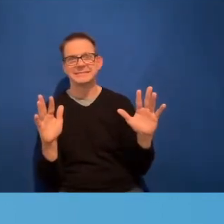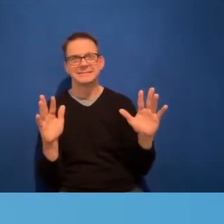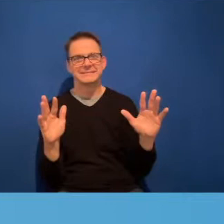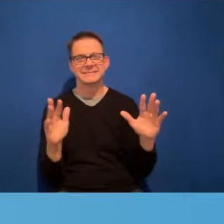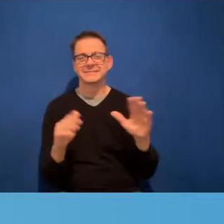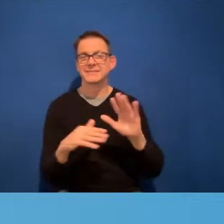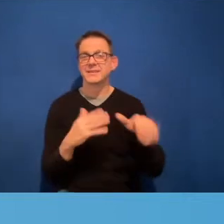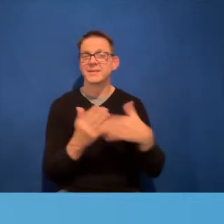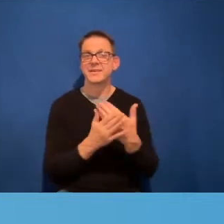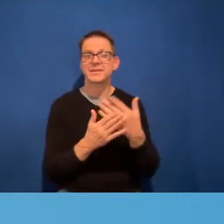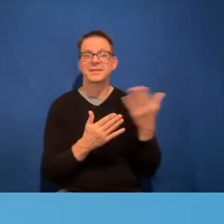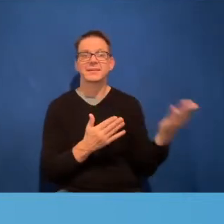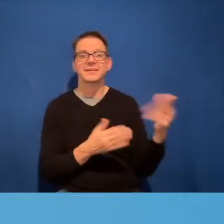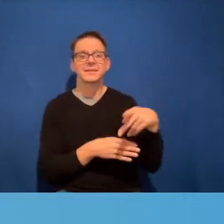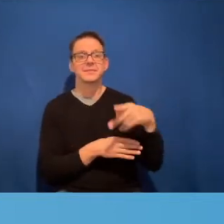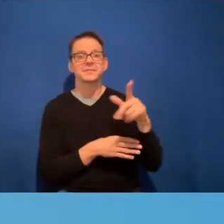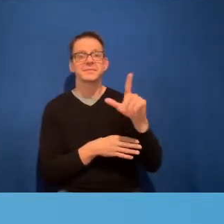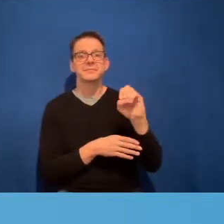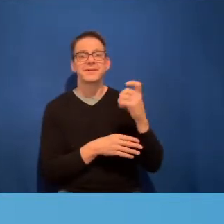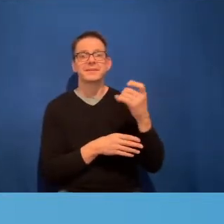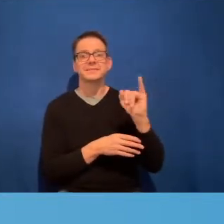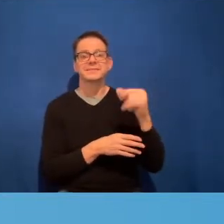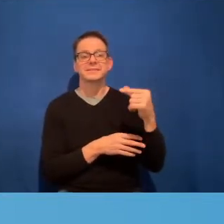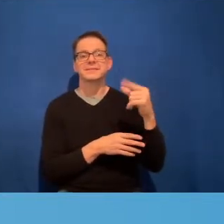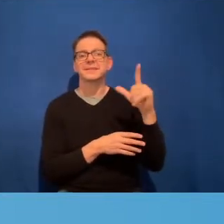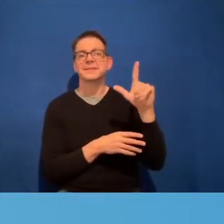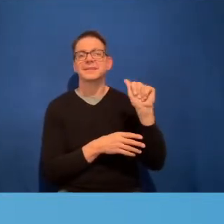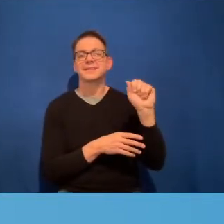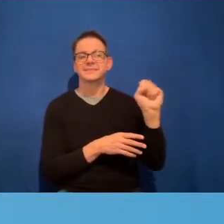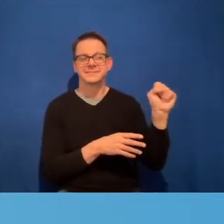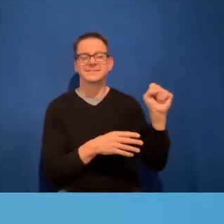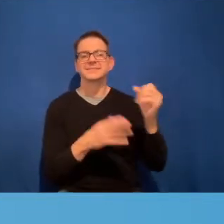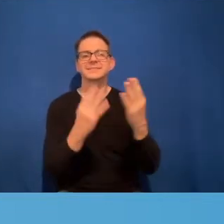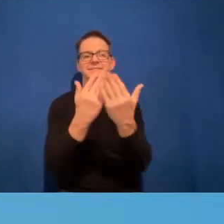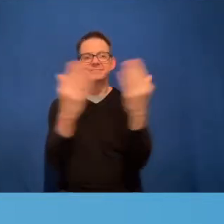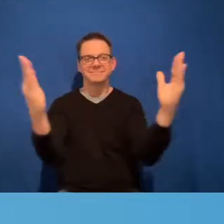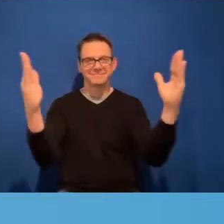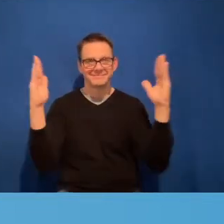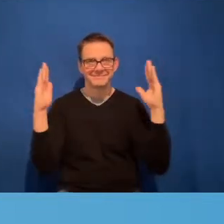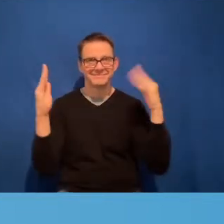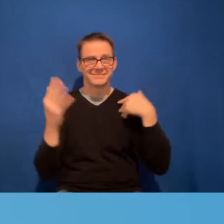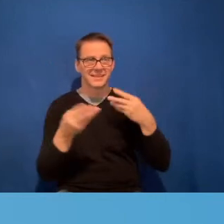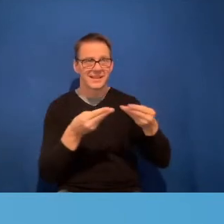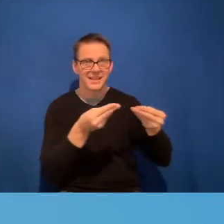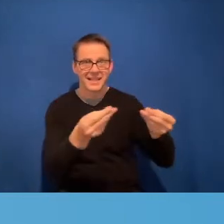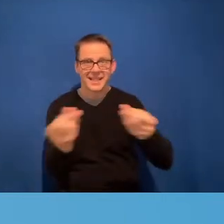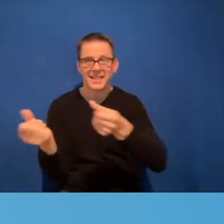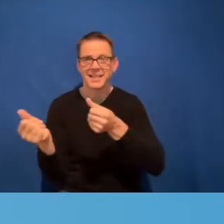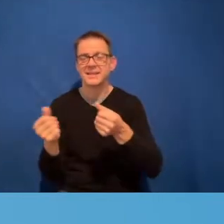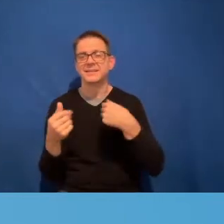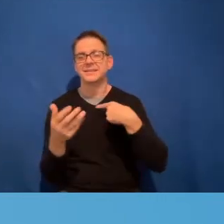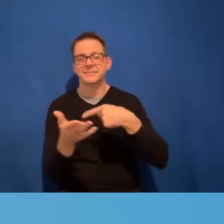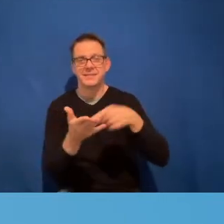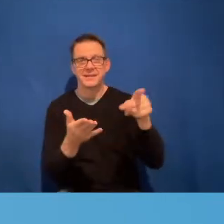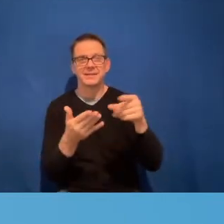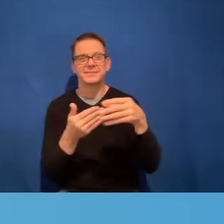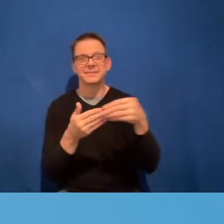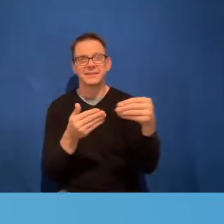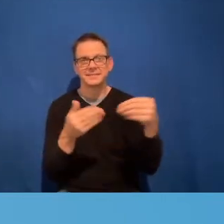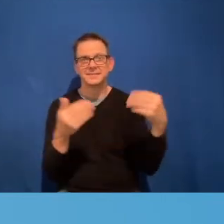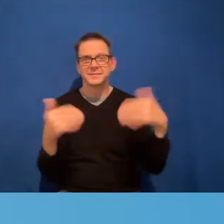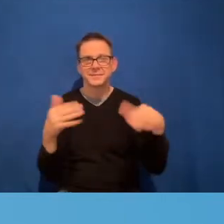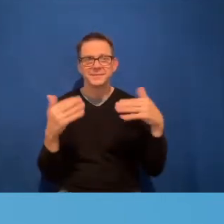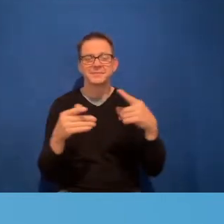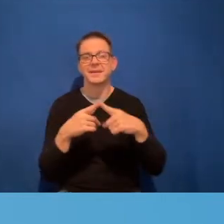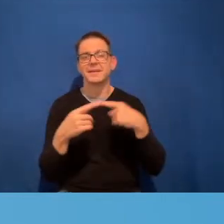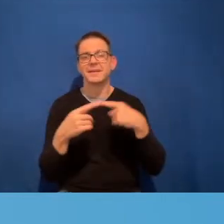a glass in front of our counters at thousands of dollars again. But then we had to provide masks, face shield,